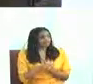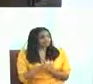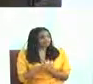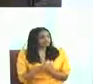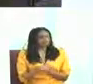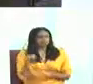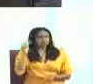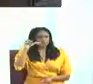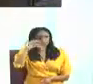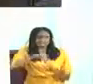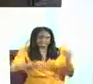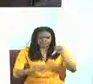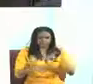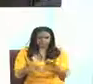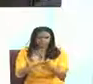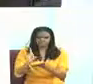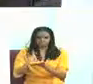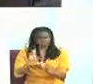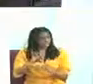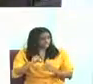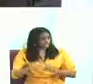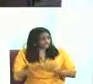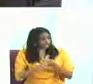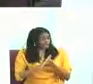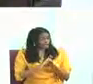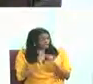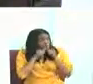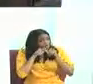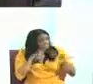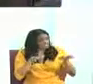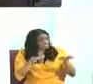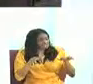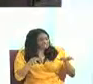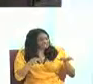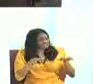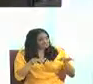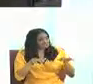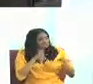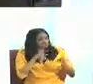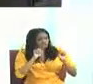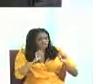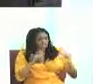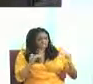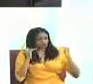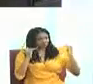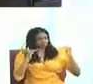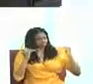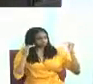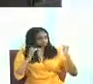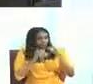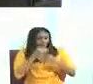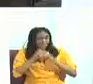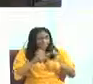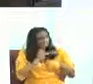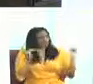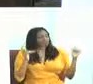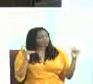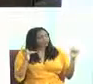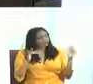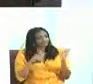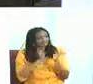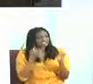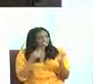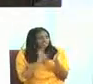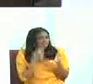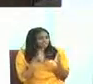Rejection can be a blessing, you all. It will push you to the next level. A push out ain't a bad thing. Sometimes